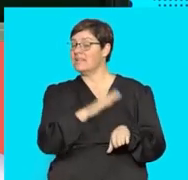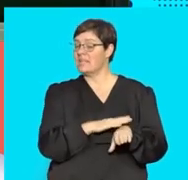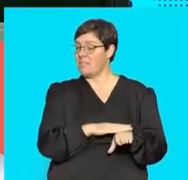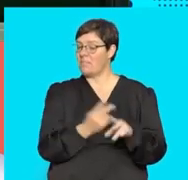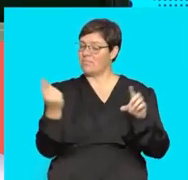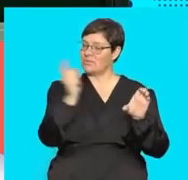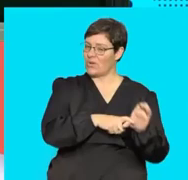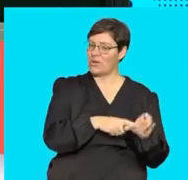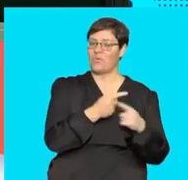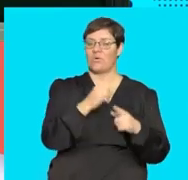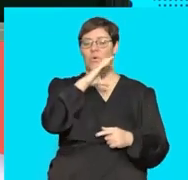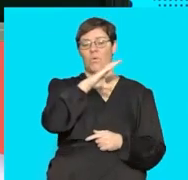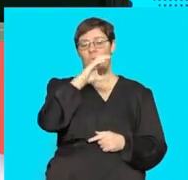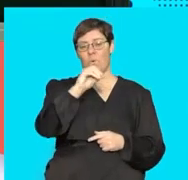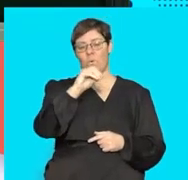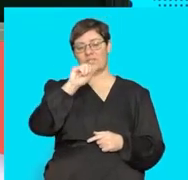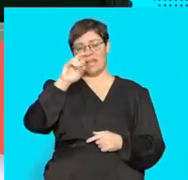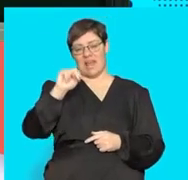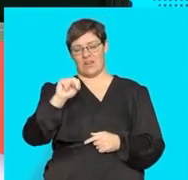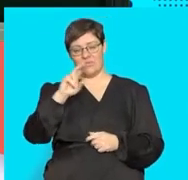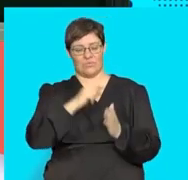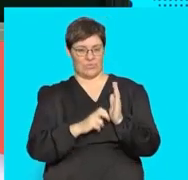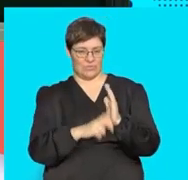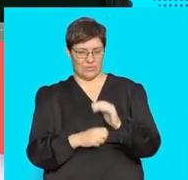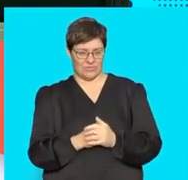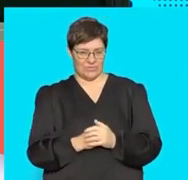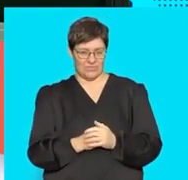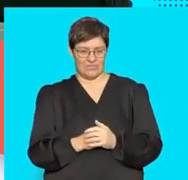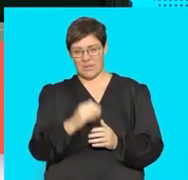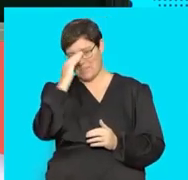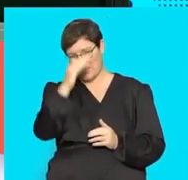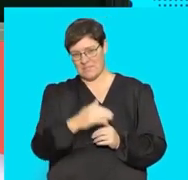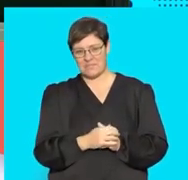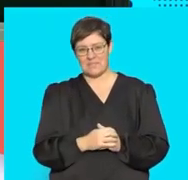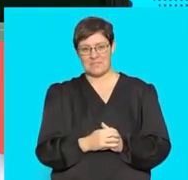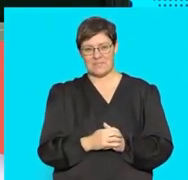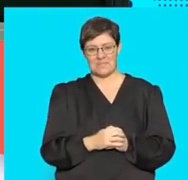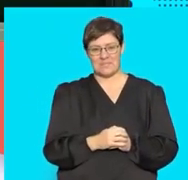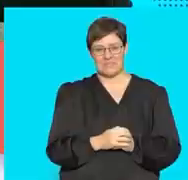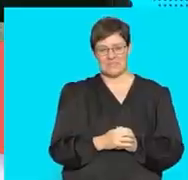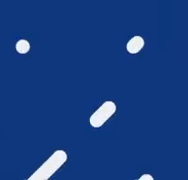next time when we do cosine rule. Till then, bye.